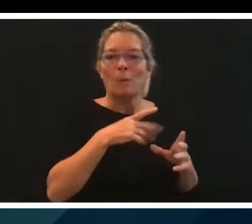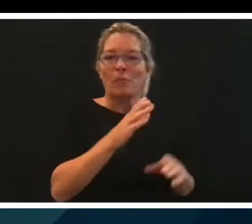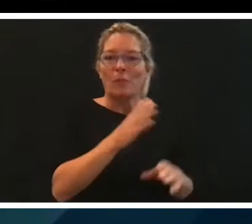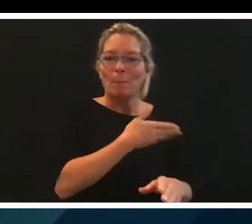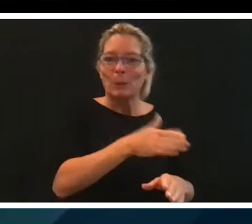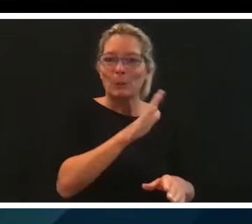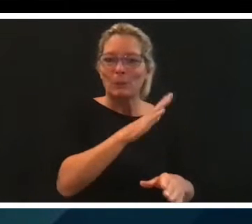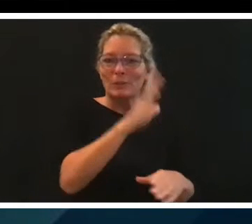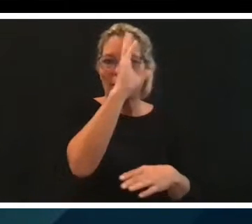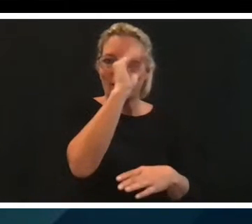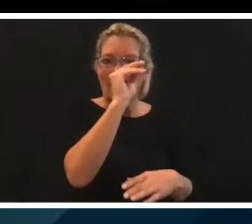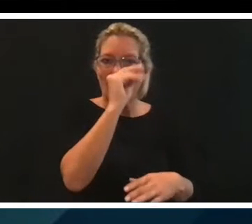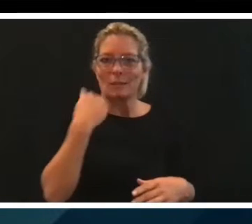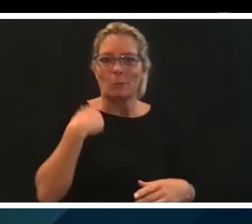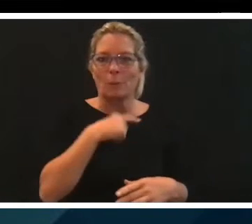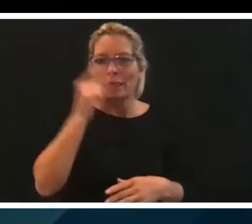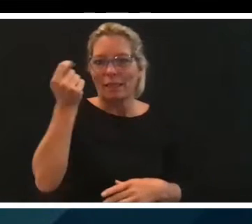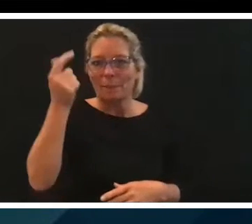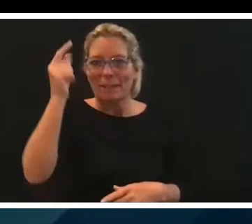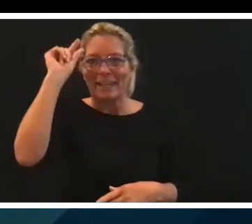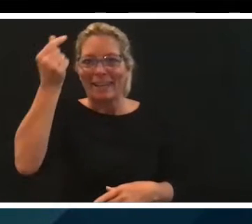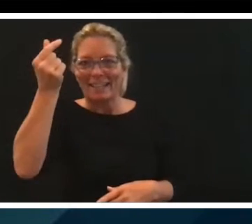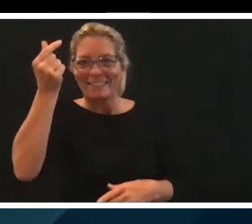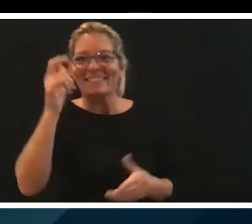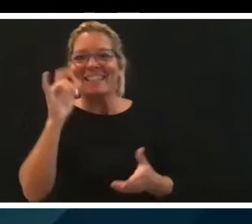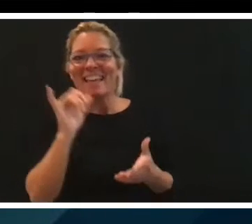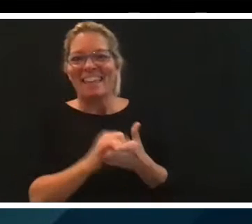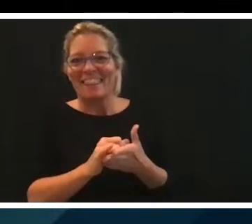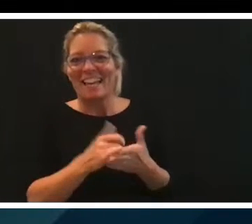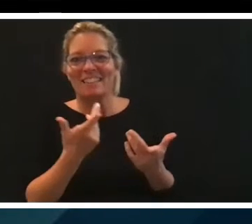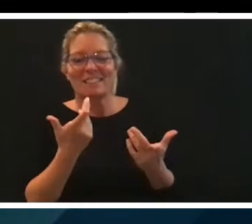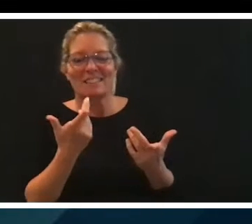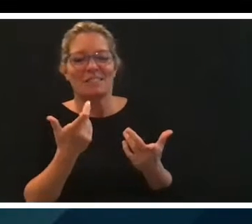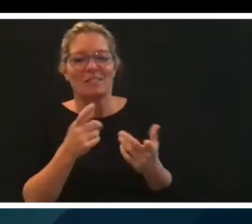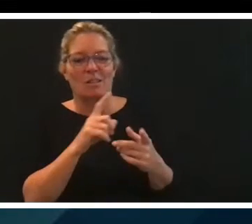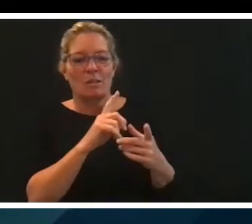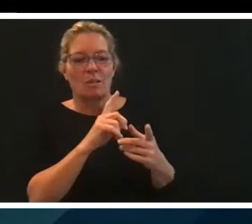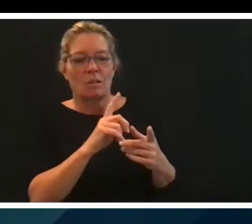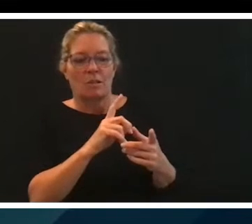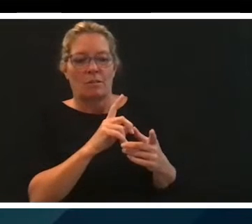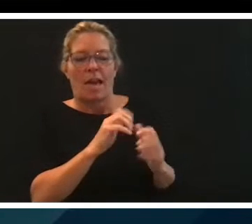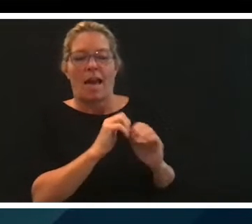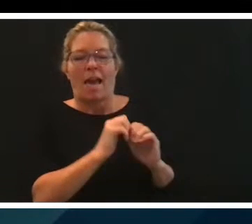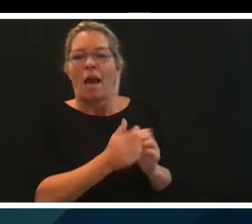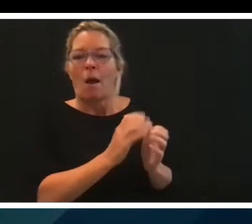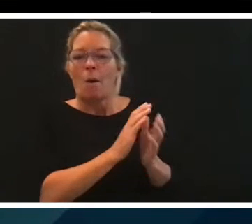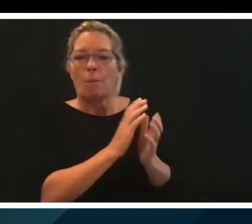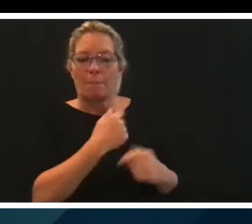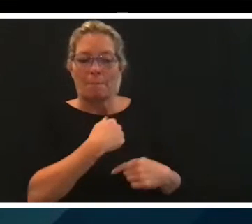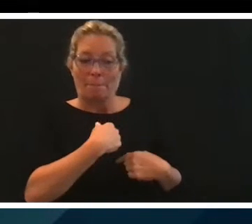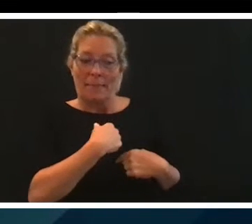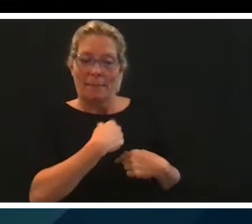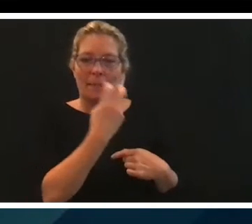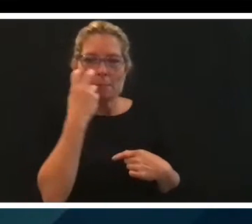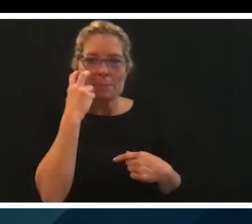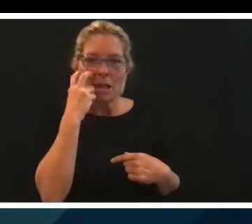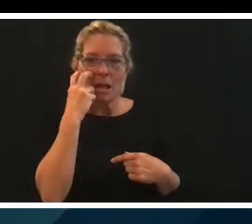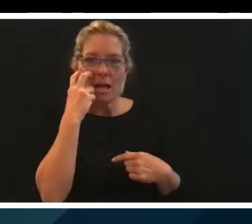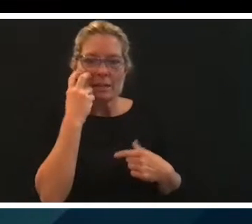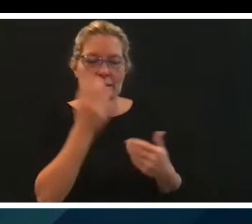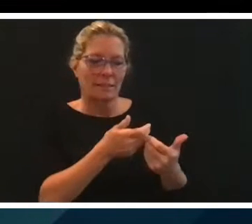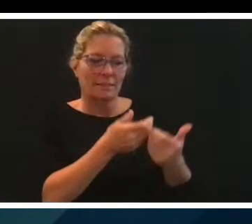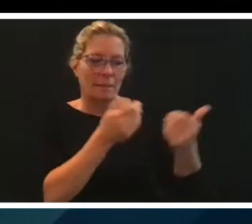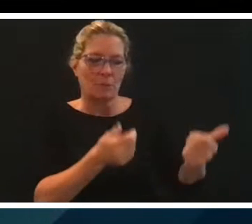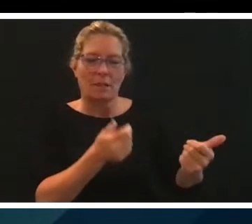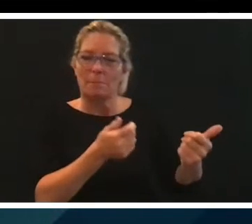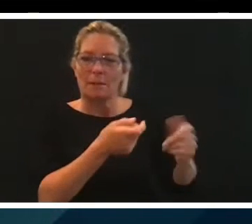And that's where it really became, being blind was different in a way that separated me from